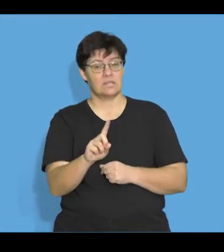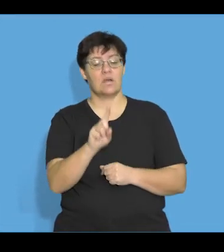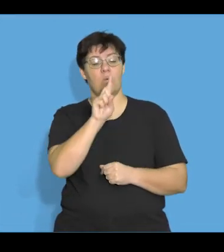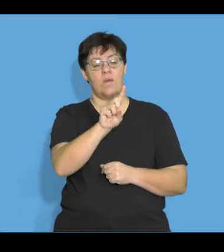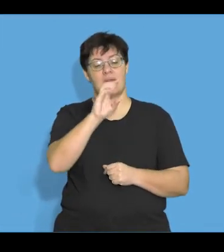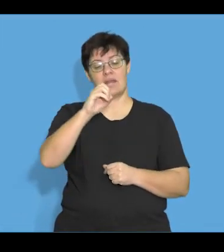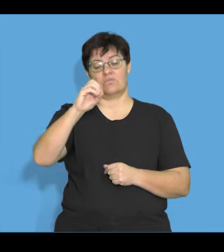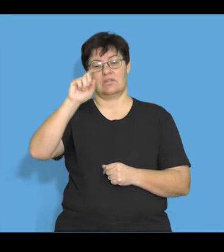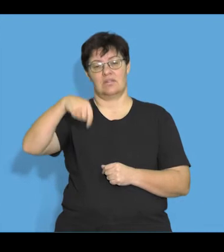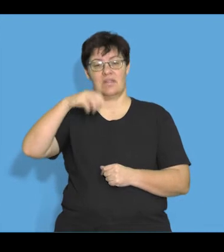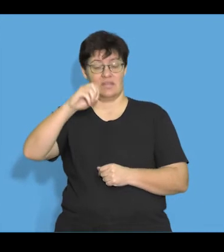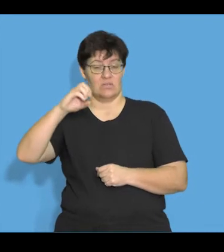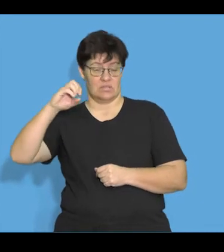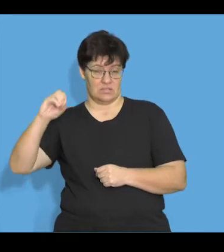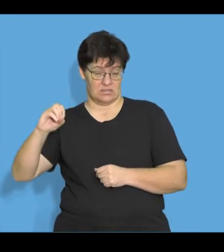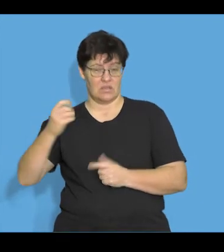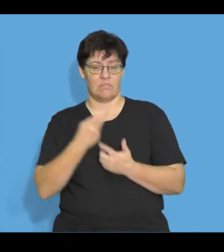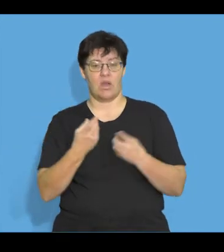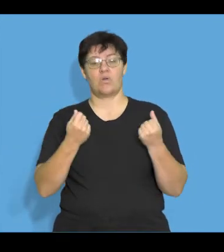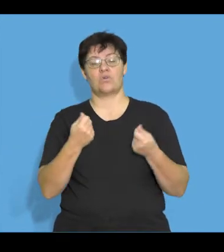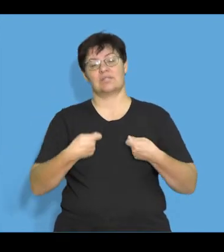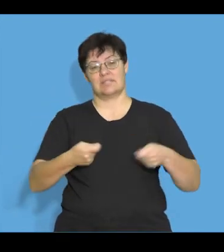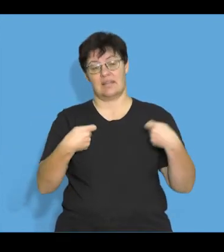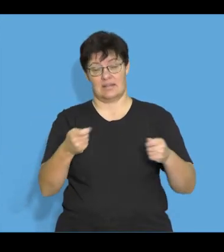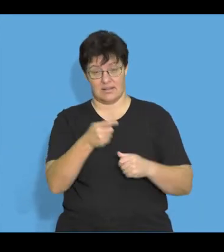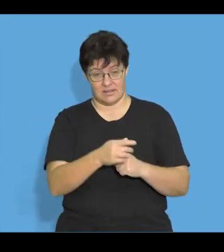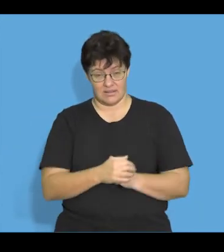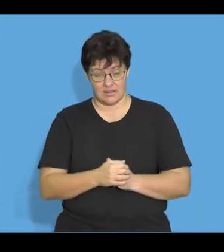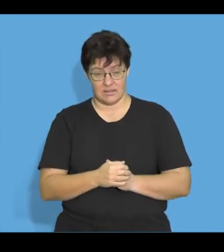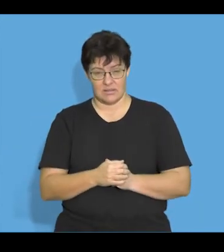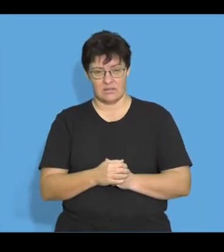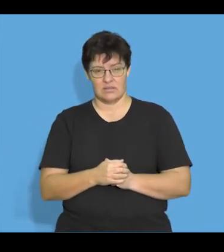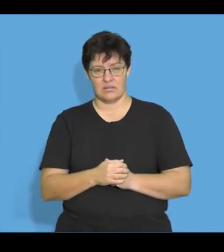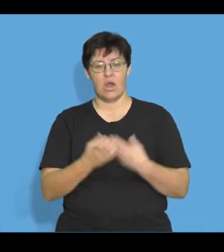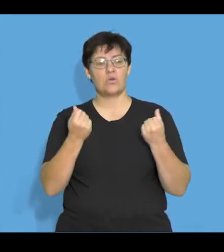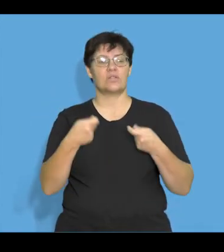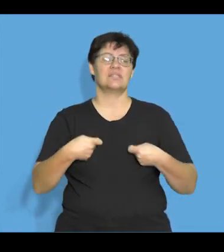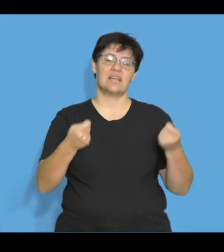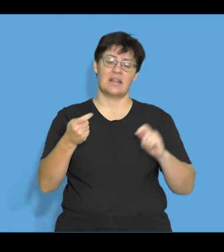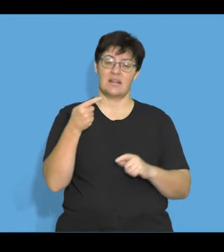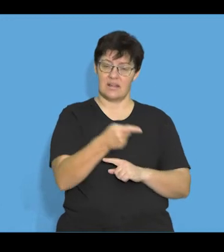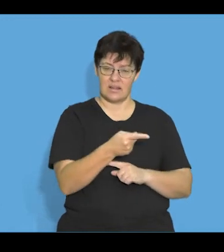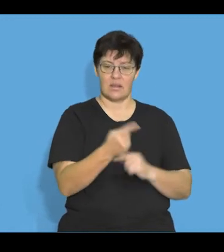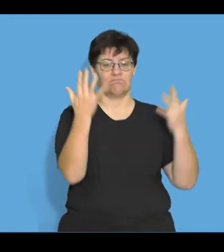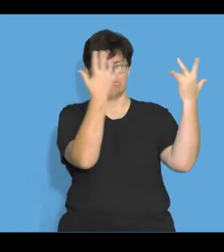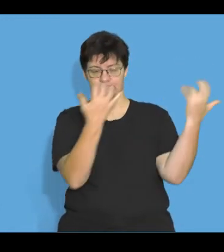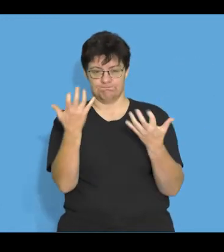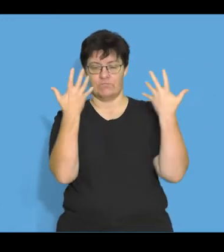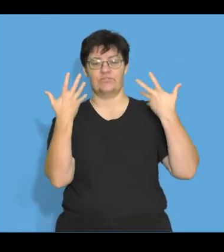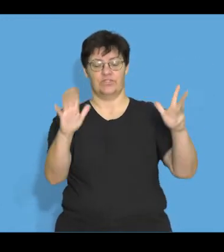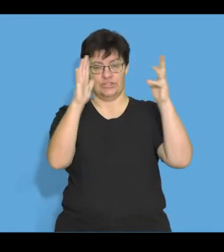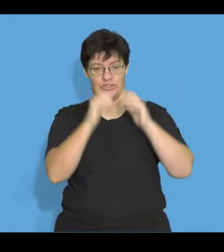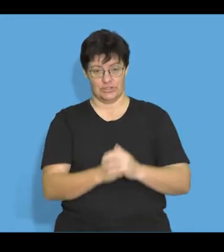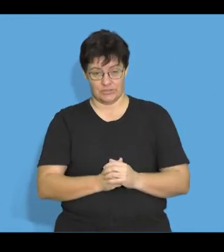100,000 Rand as my cost of sales. So there my cost of sales is now calculated.